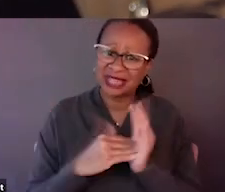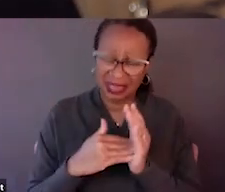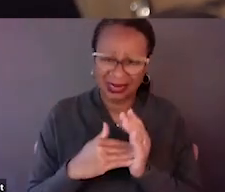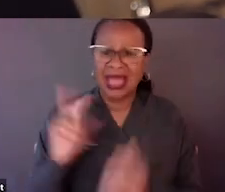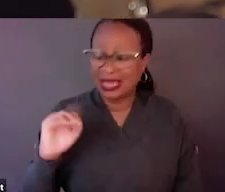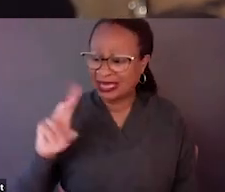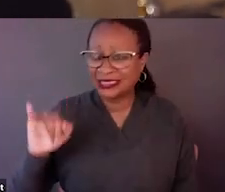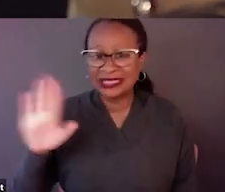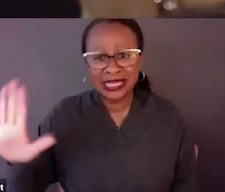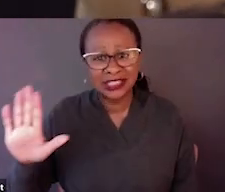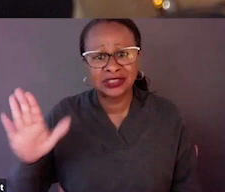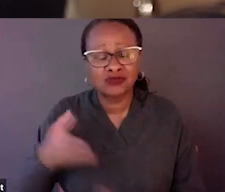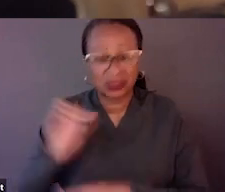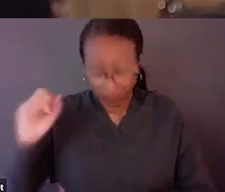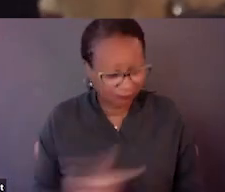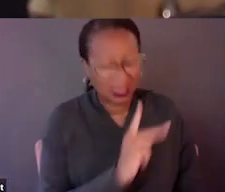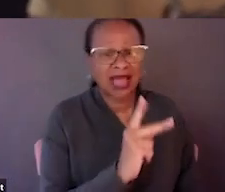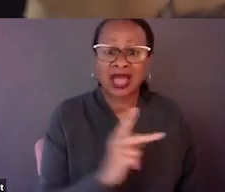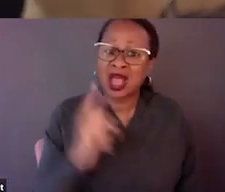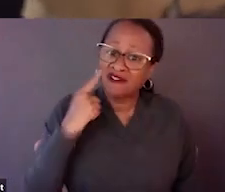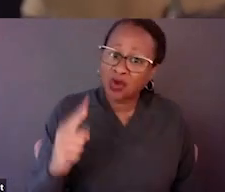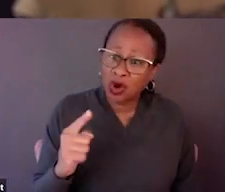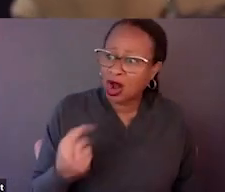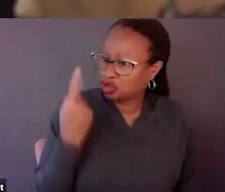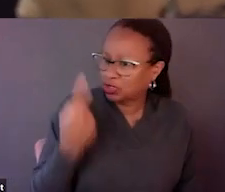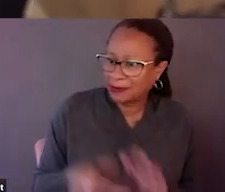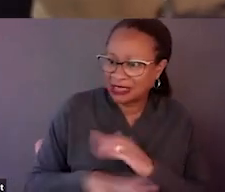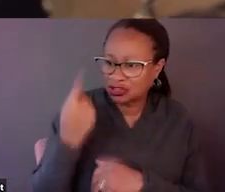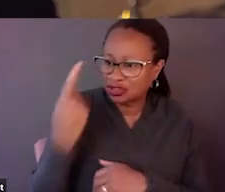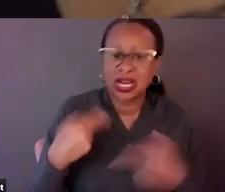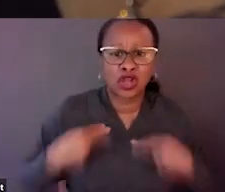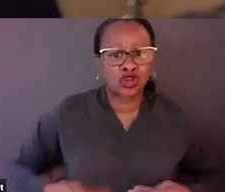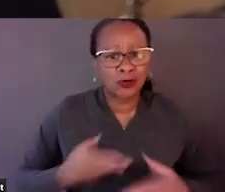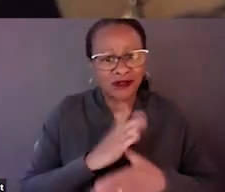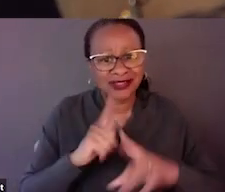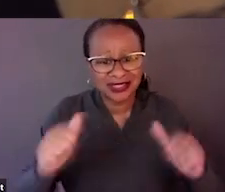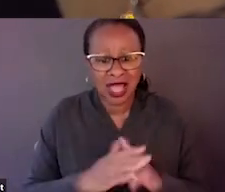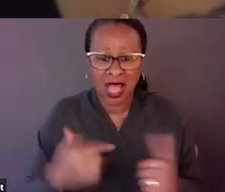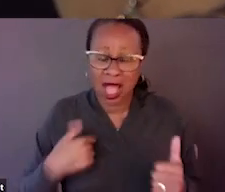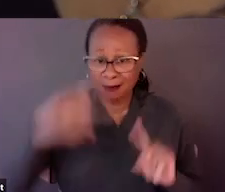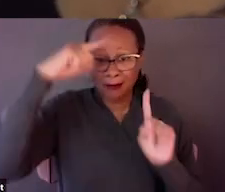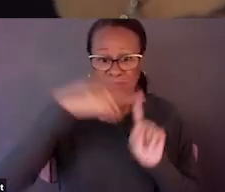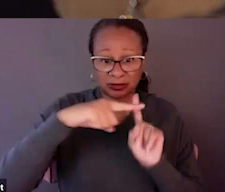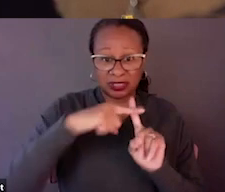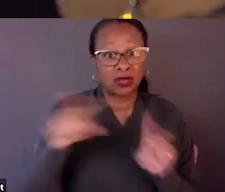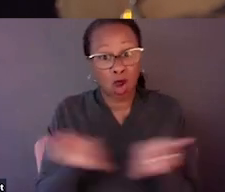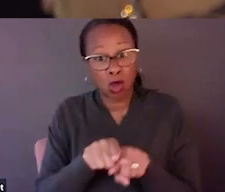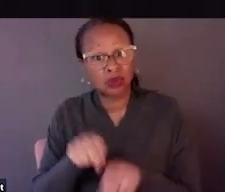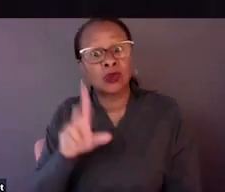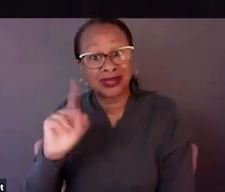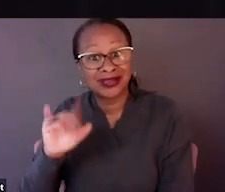basic human rights and human decency and basic understanding. So I'm totally optimistic, and so is Kendi, by the